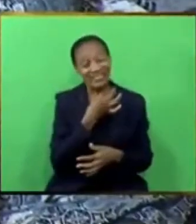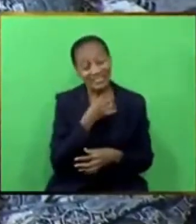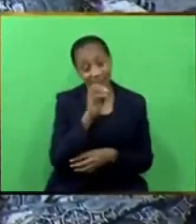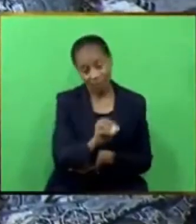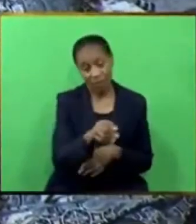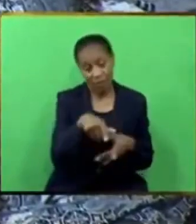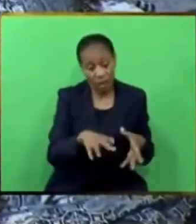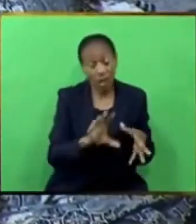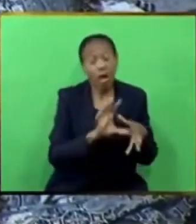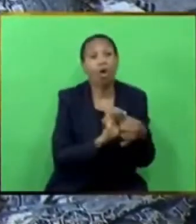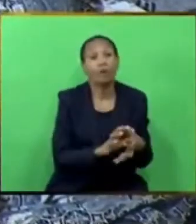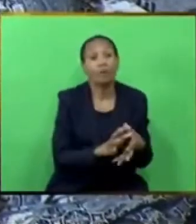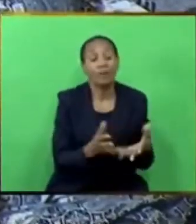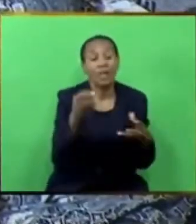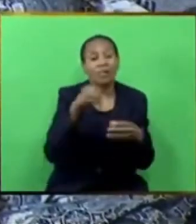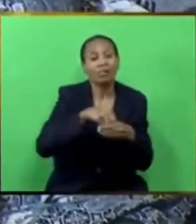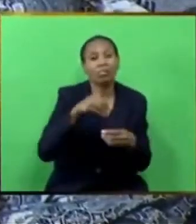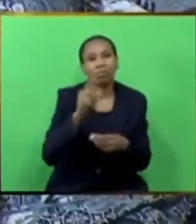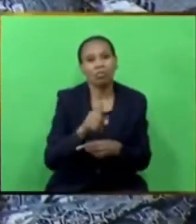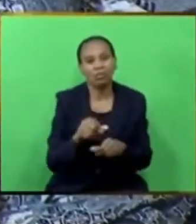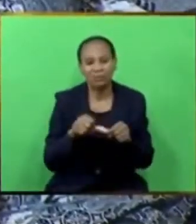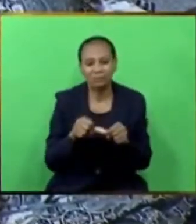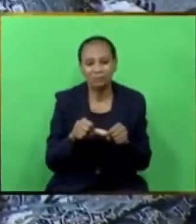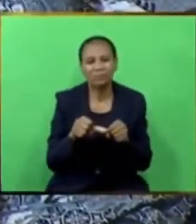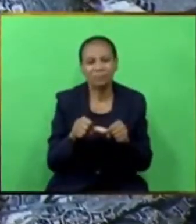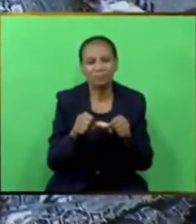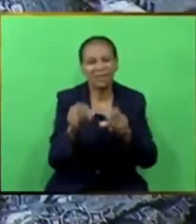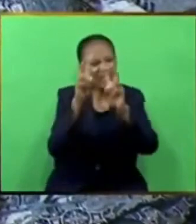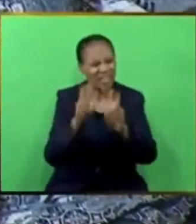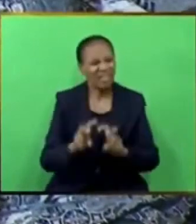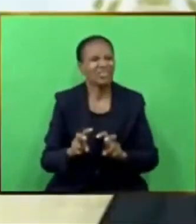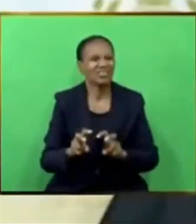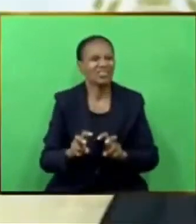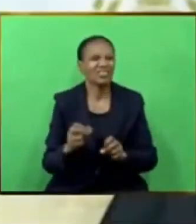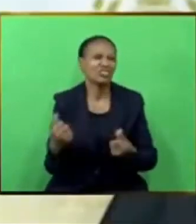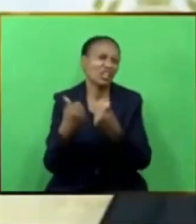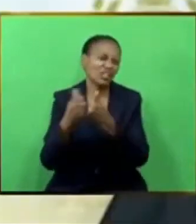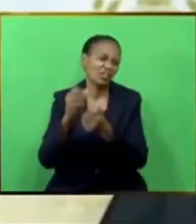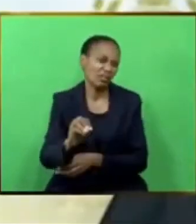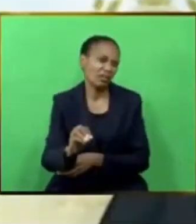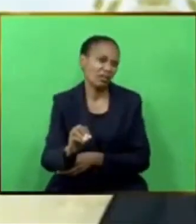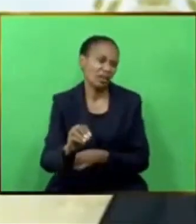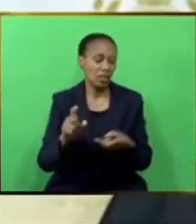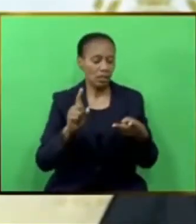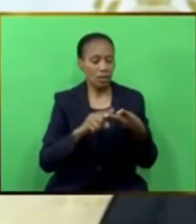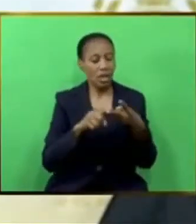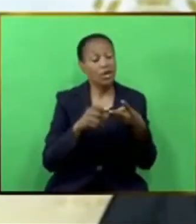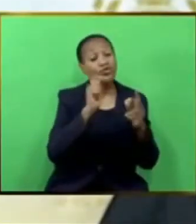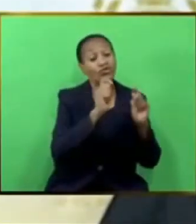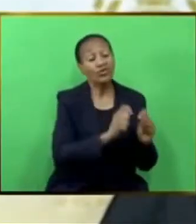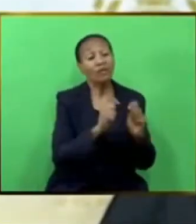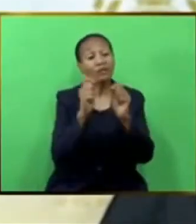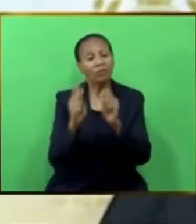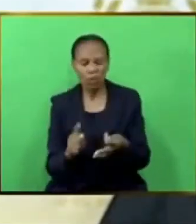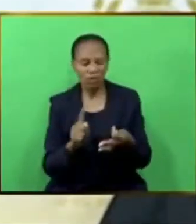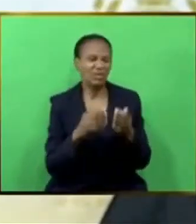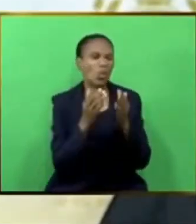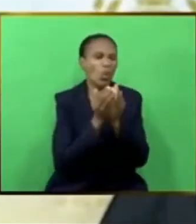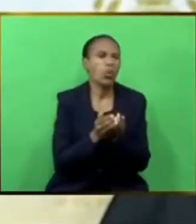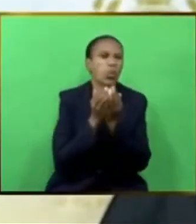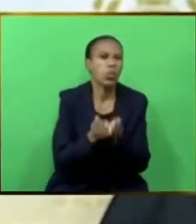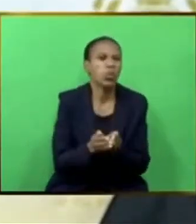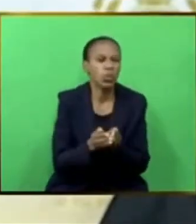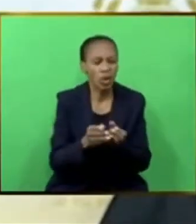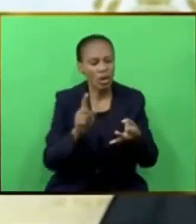outlook. These include persistent constraints in electricity supply, freight rail and ports, and